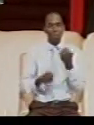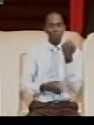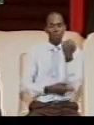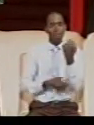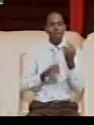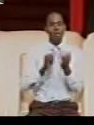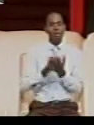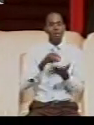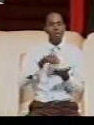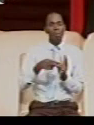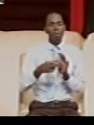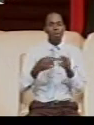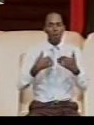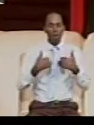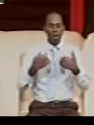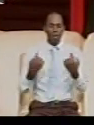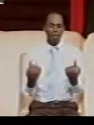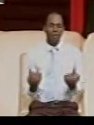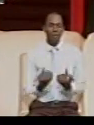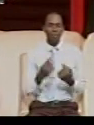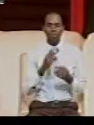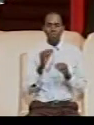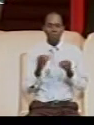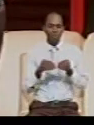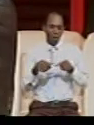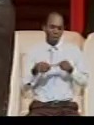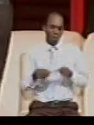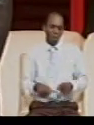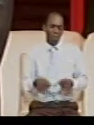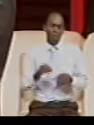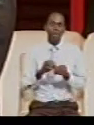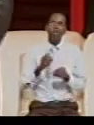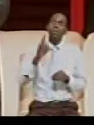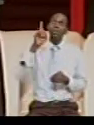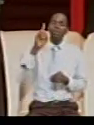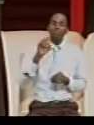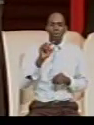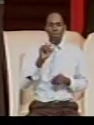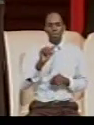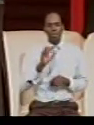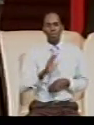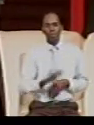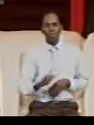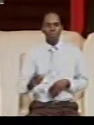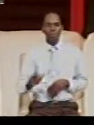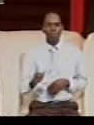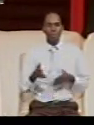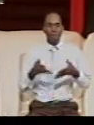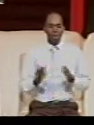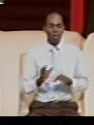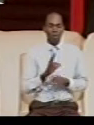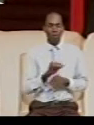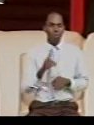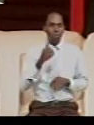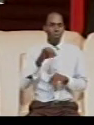sin and you are no more abiding in him. Little children, verse 7. Let no man deceive